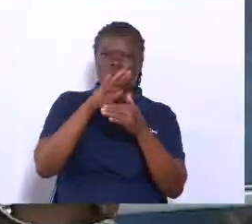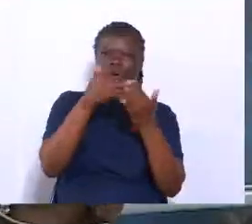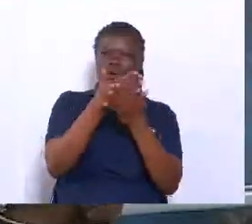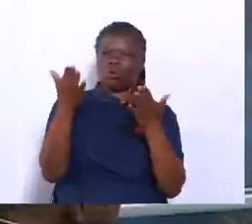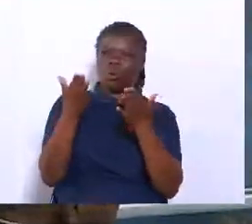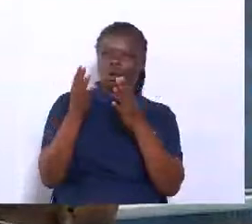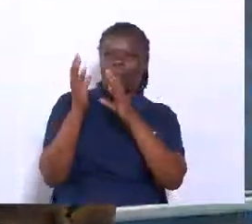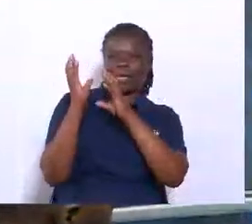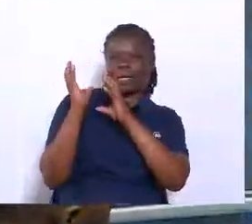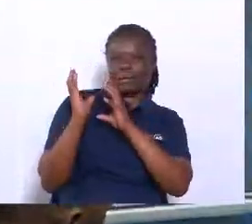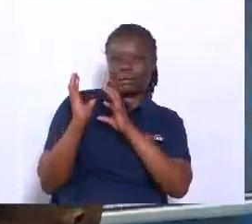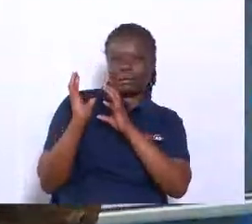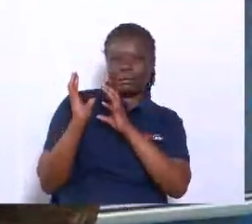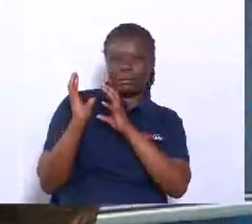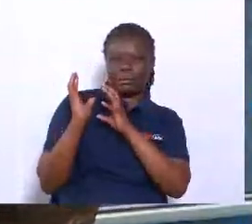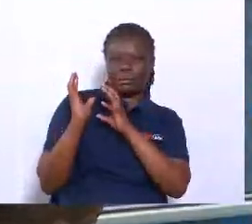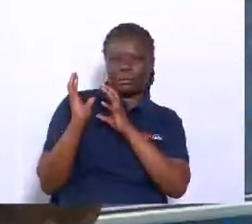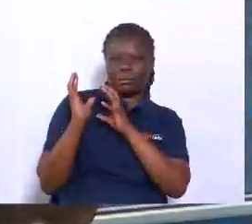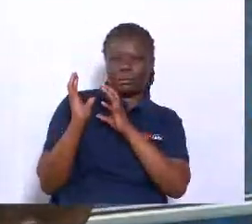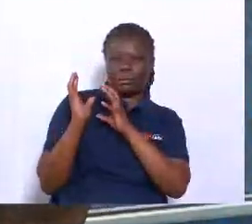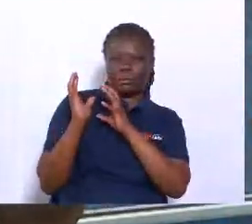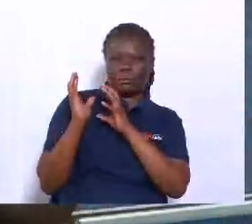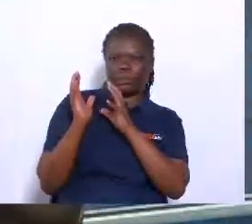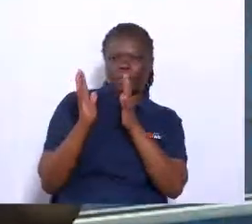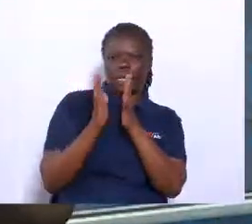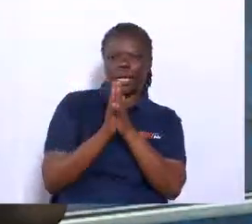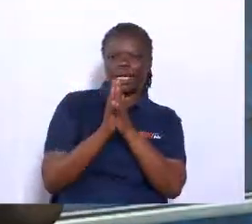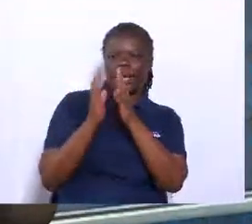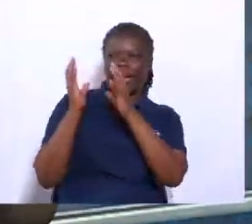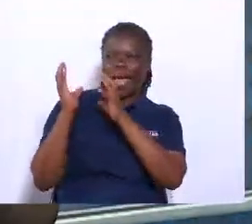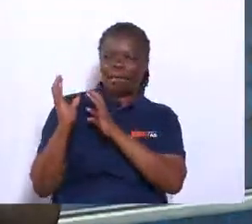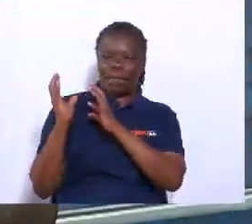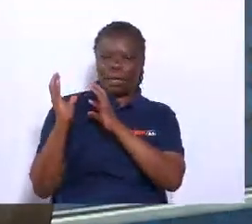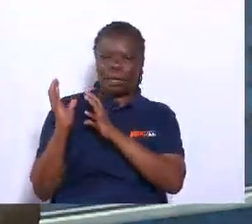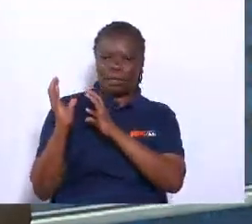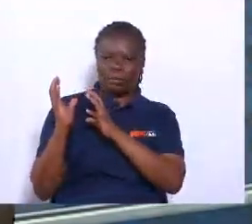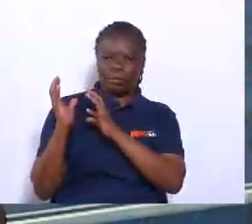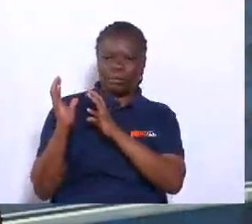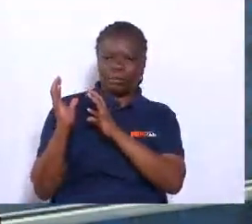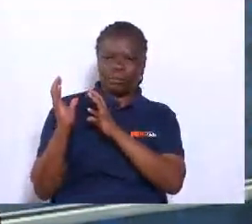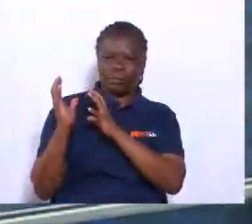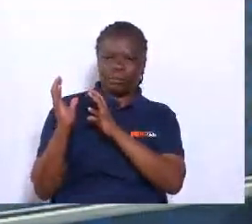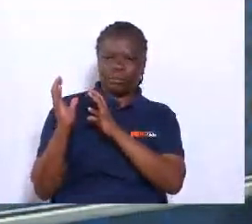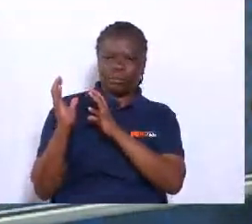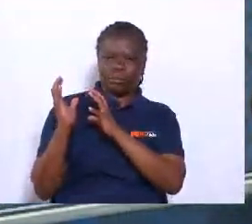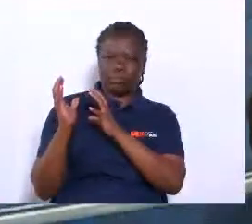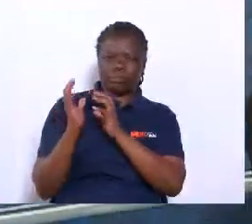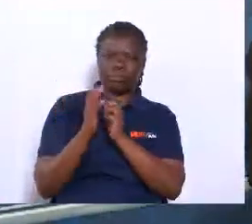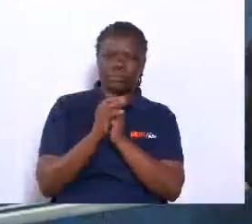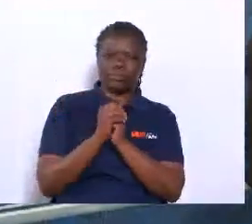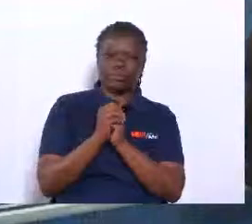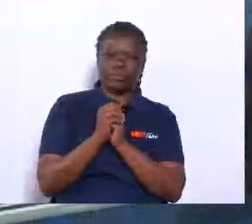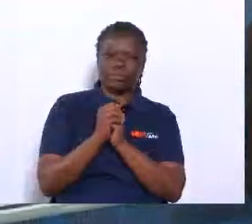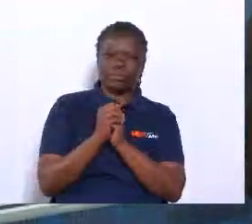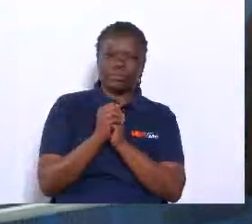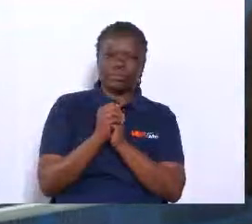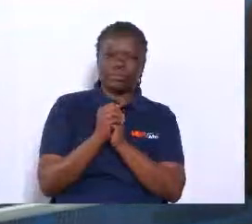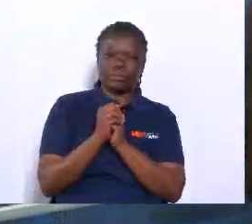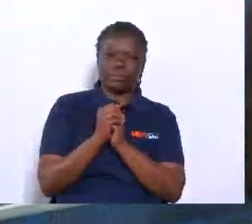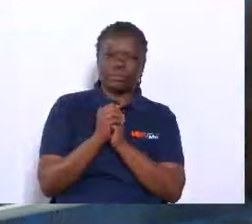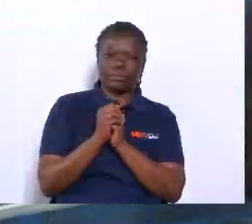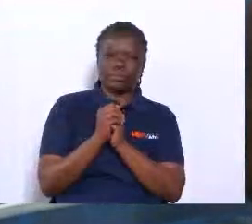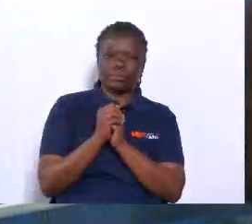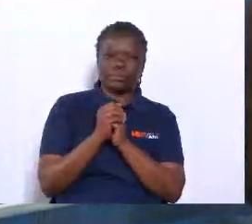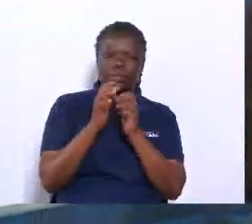are burdened. Ninyi nyote ambao mmelemewa na mizigo mizito. And heavy laden. Na ambao mmelemewa na mizigo